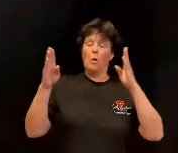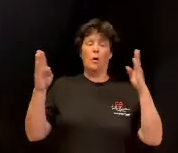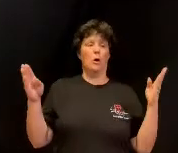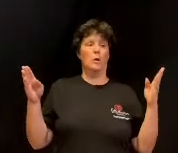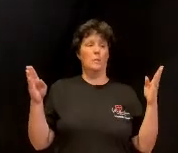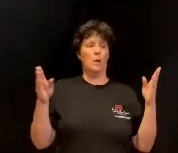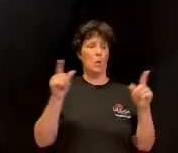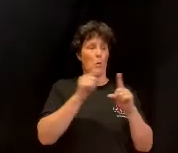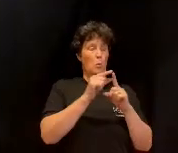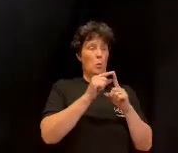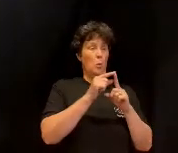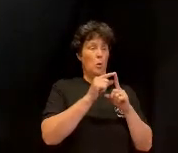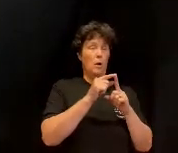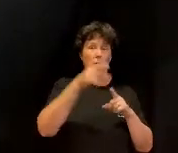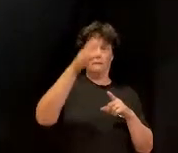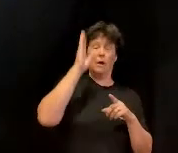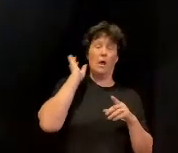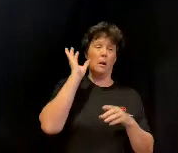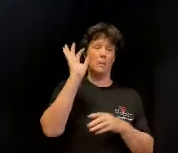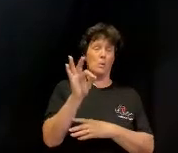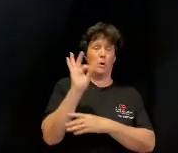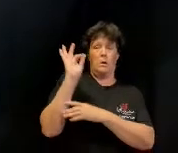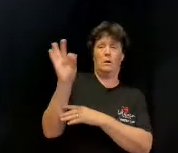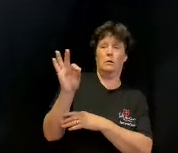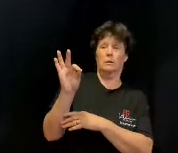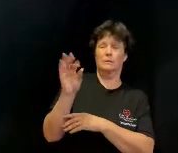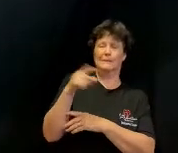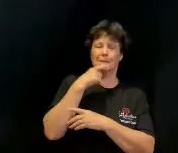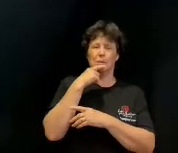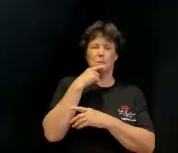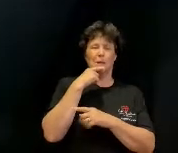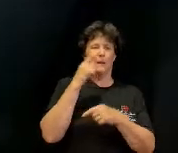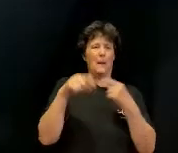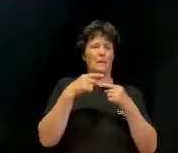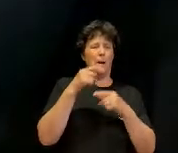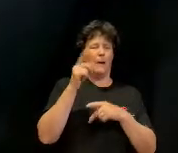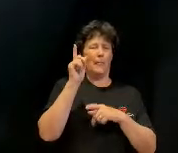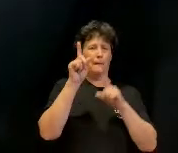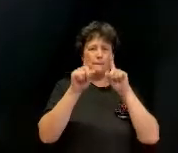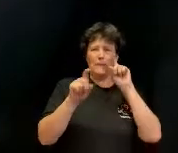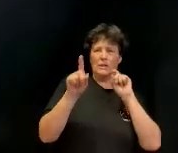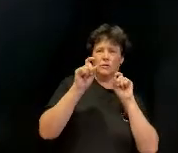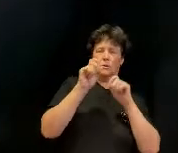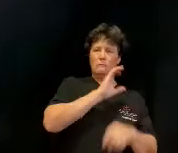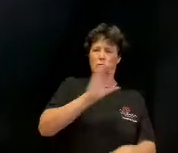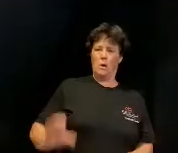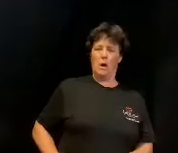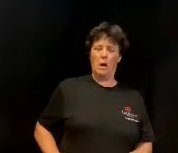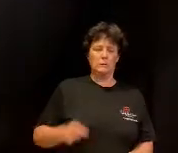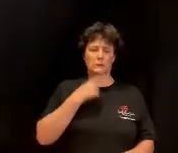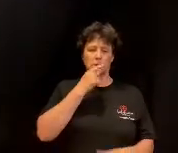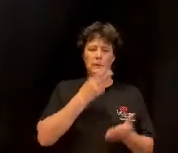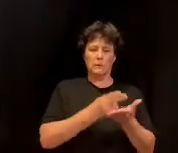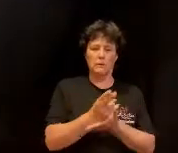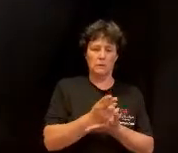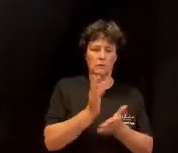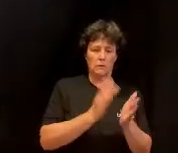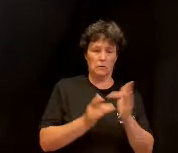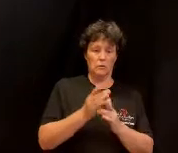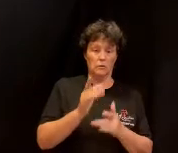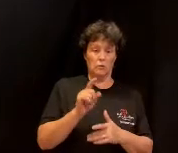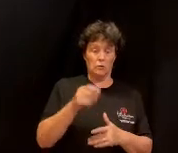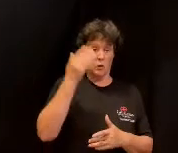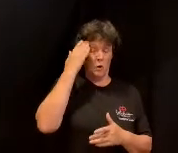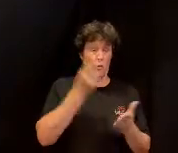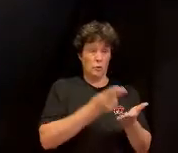the word of God to be preached, to speak the mystery of Christ. Speak the truth. Jesus said, you shall know the truth and the truth